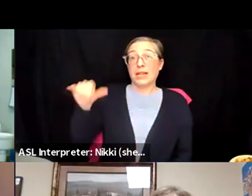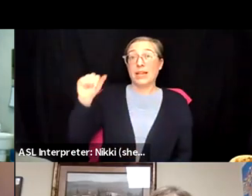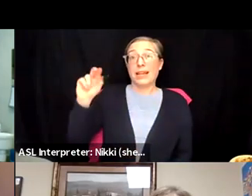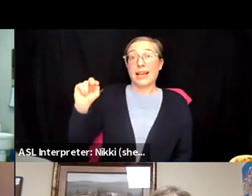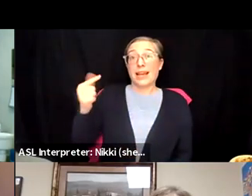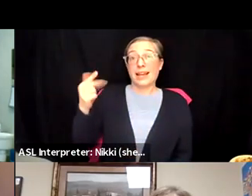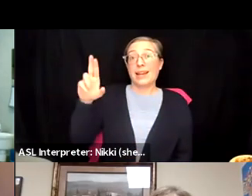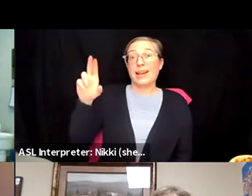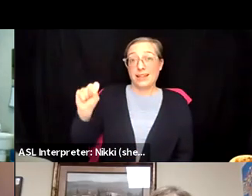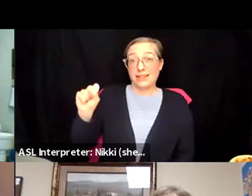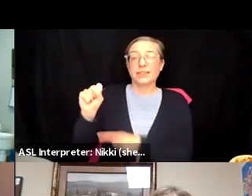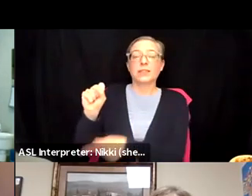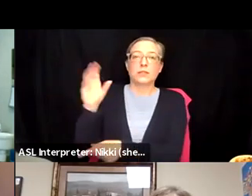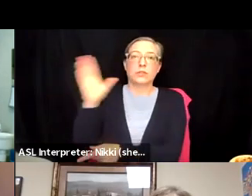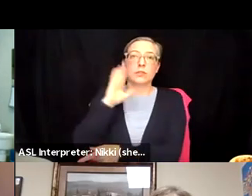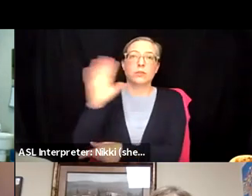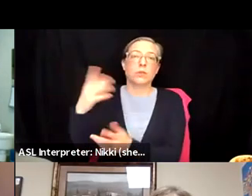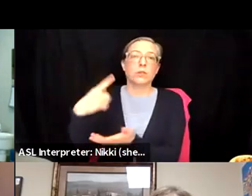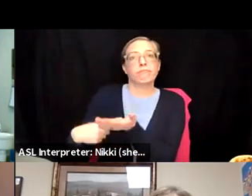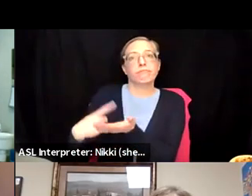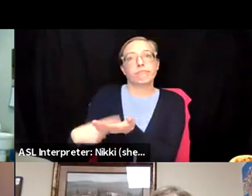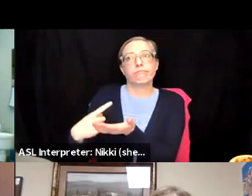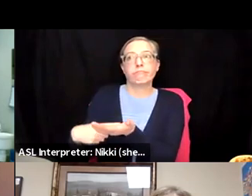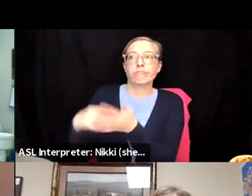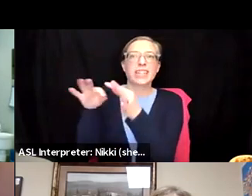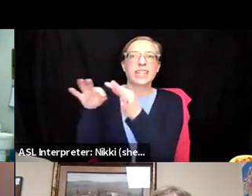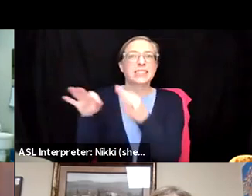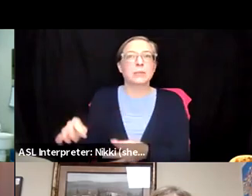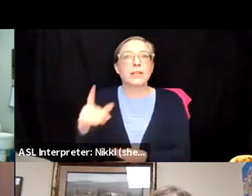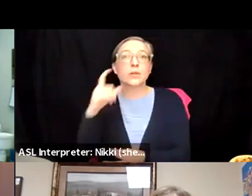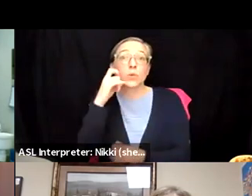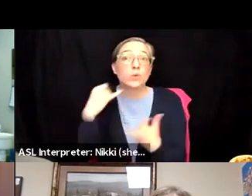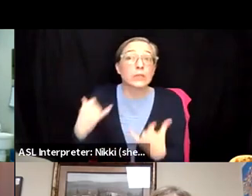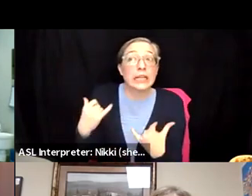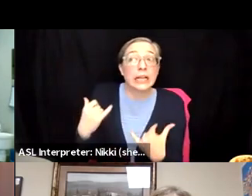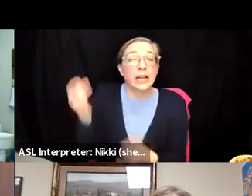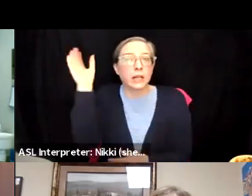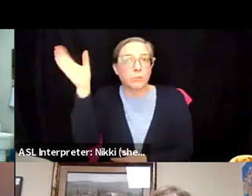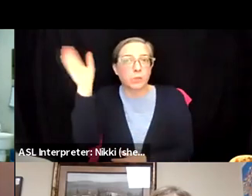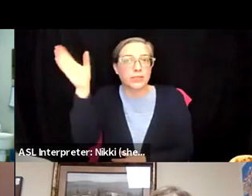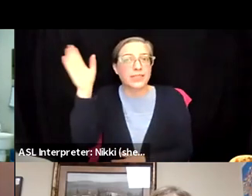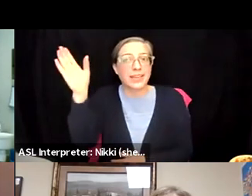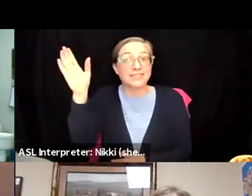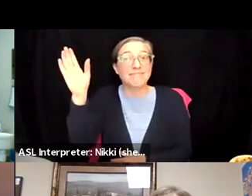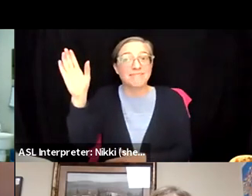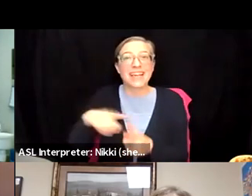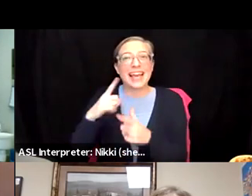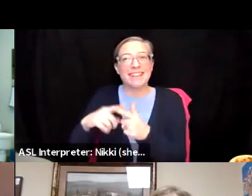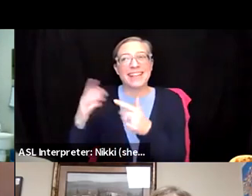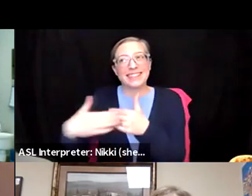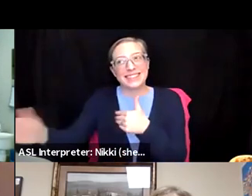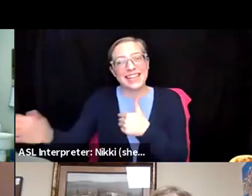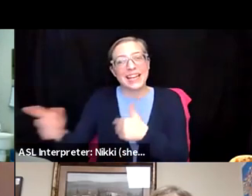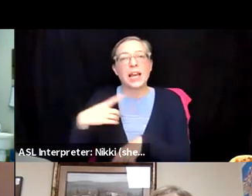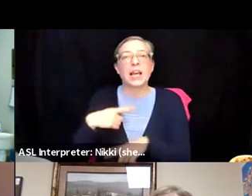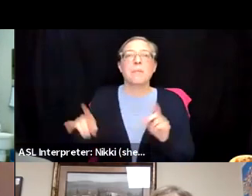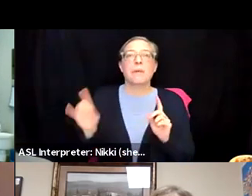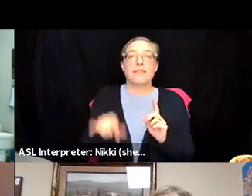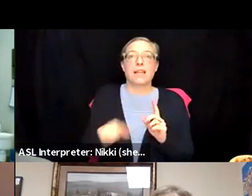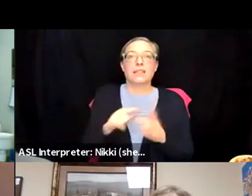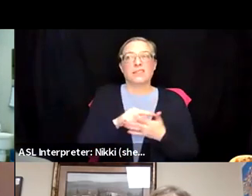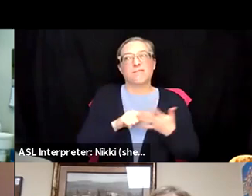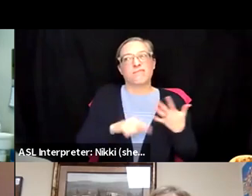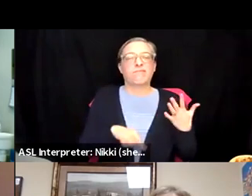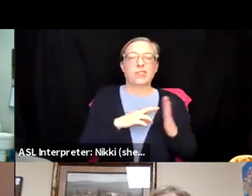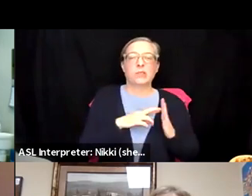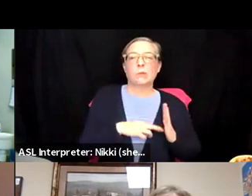who's presenting today, and we'll take it from there. But that's the housekeeping part. If you have any